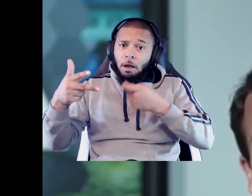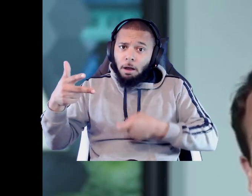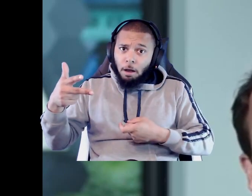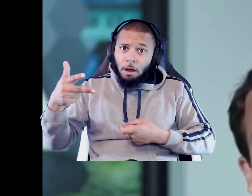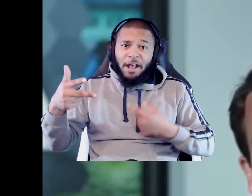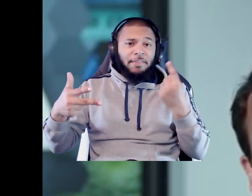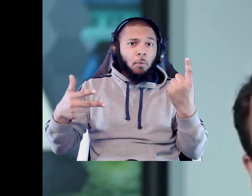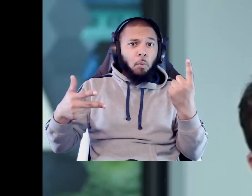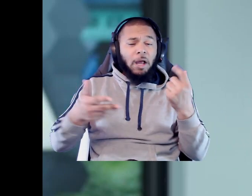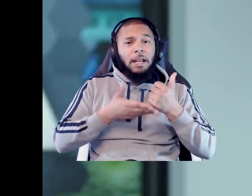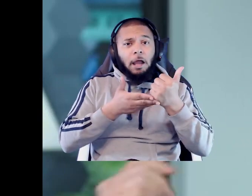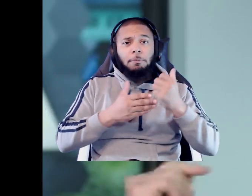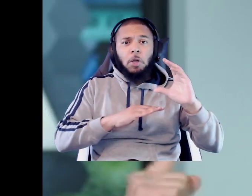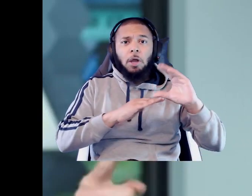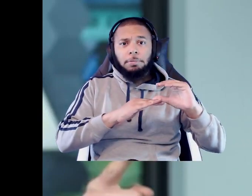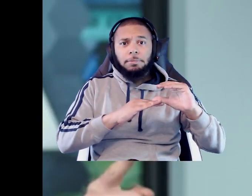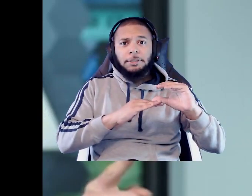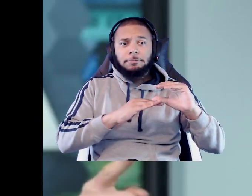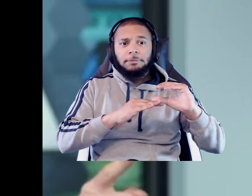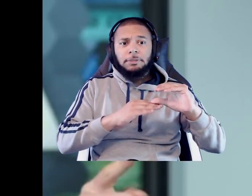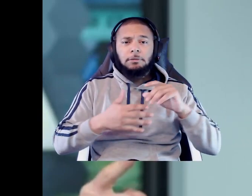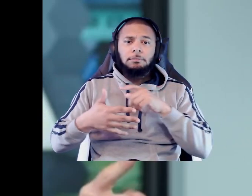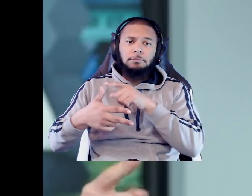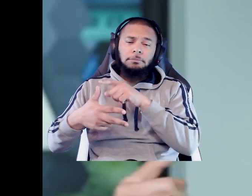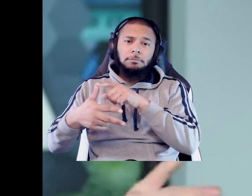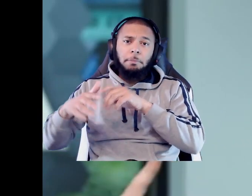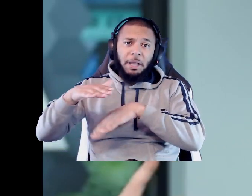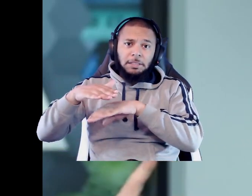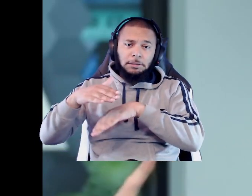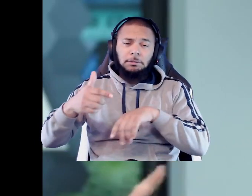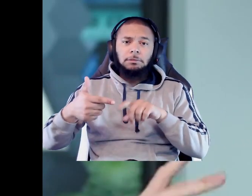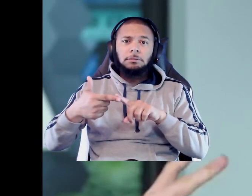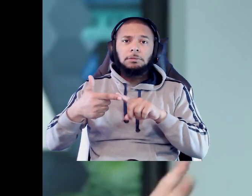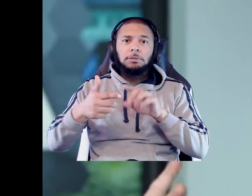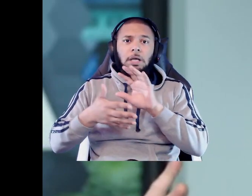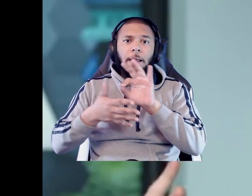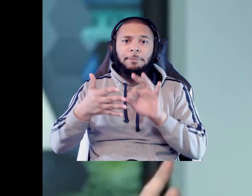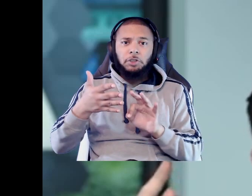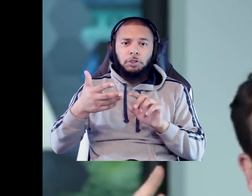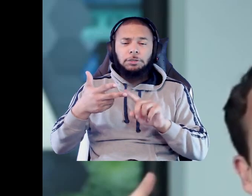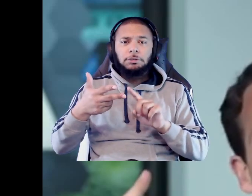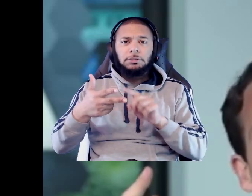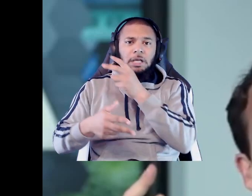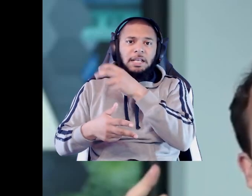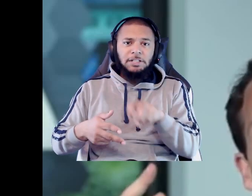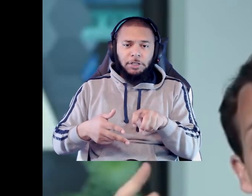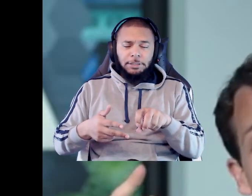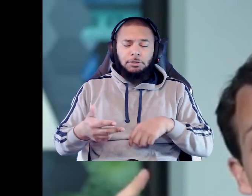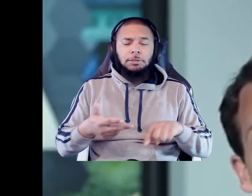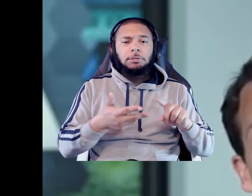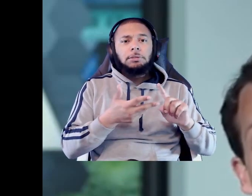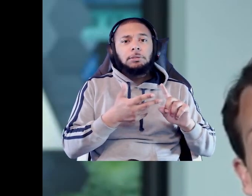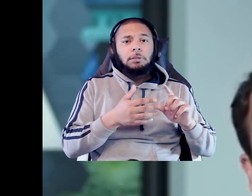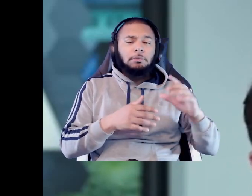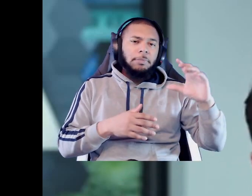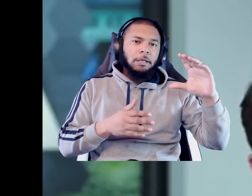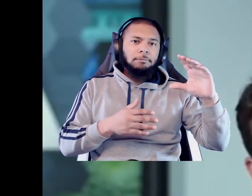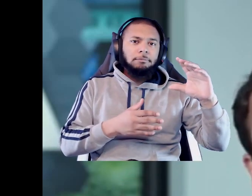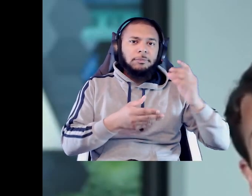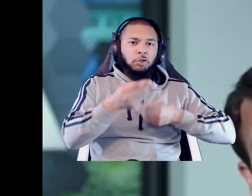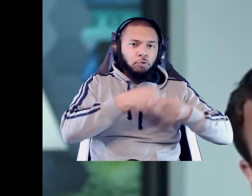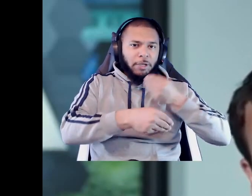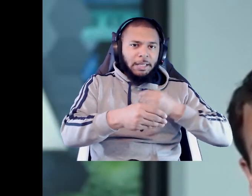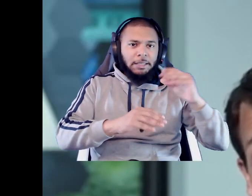it a little bit cheaper on yourself. Base, options, and destination. But you can also subtract the